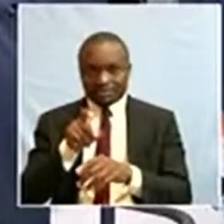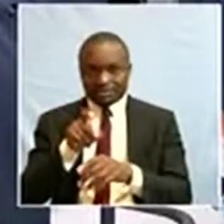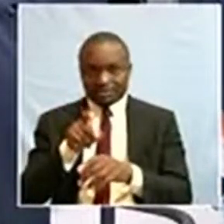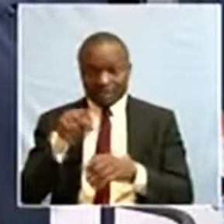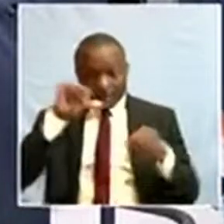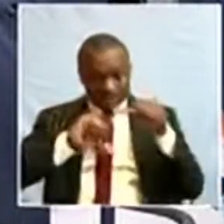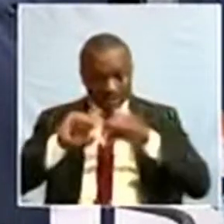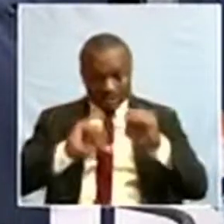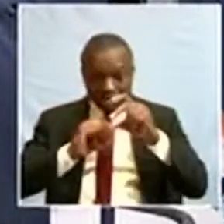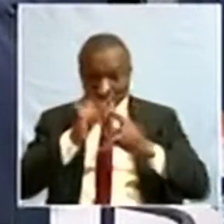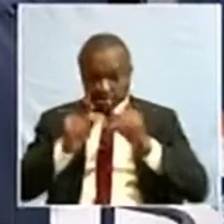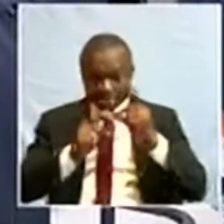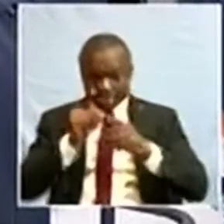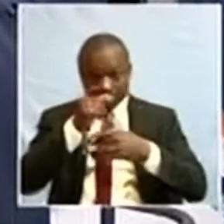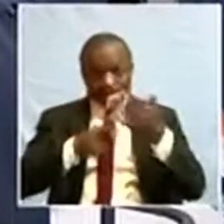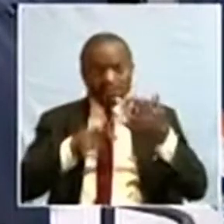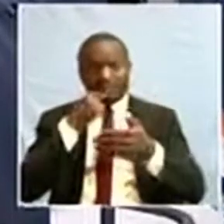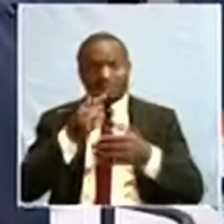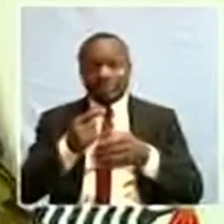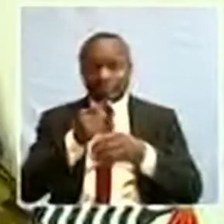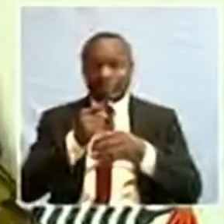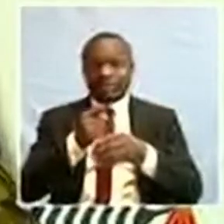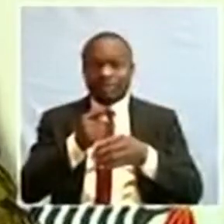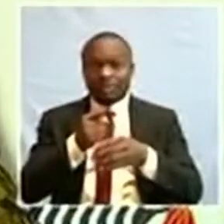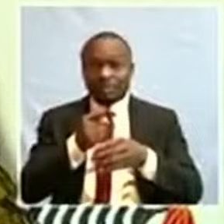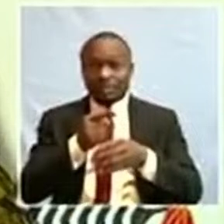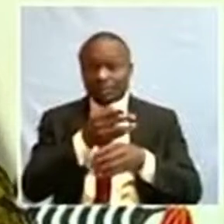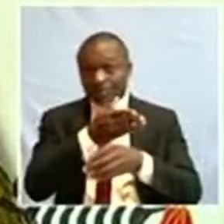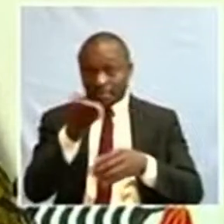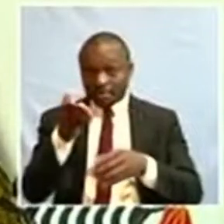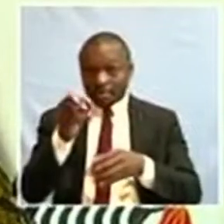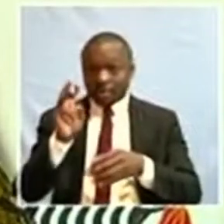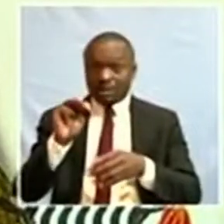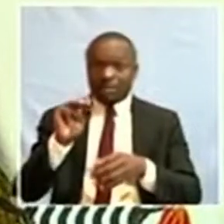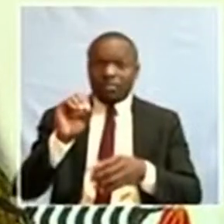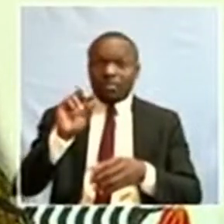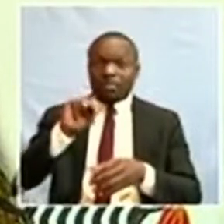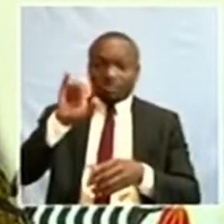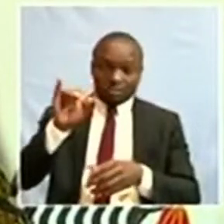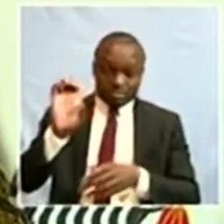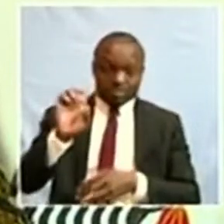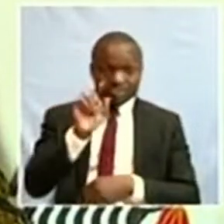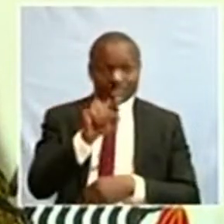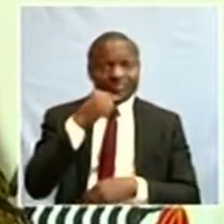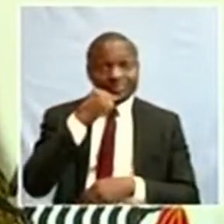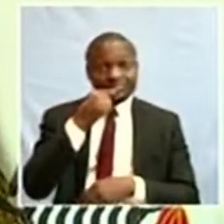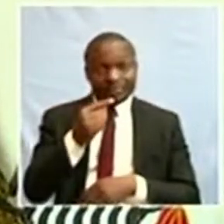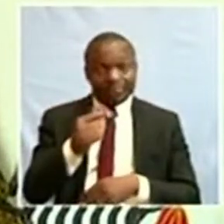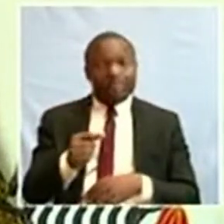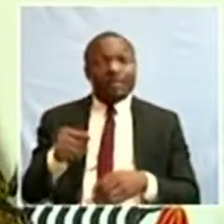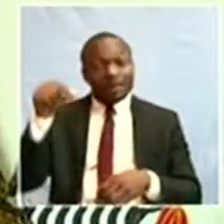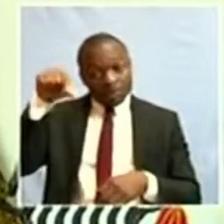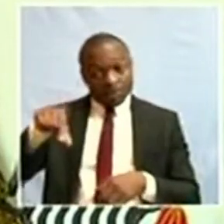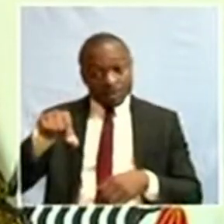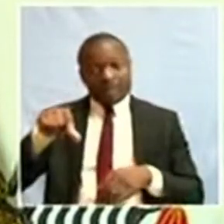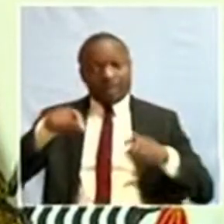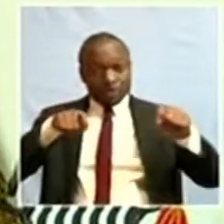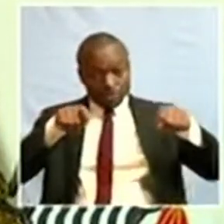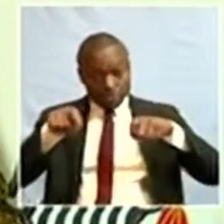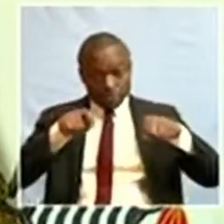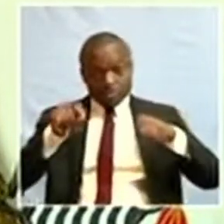is what was alluded to by Mr. Monje as the quality control function. So the quality